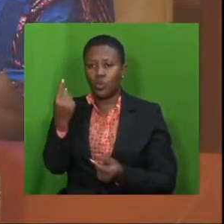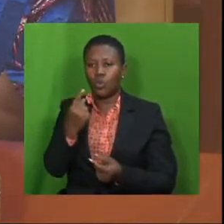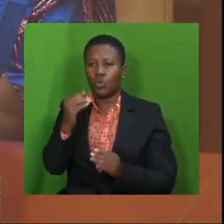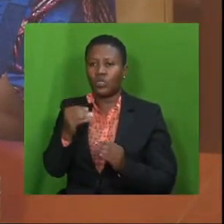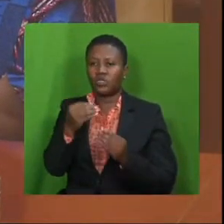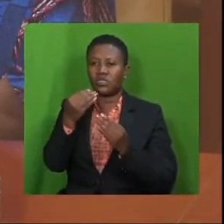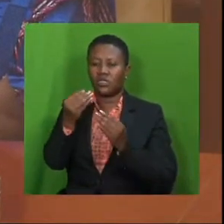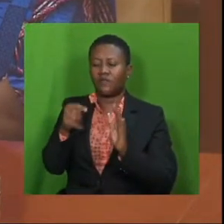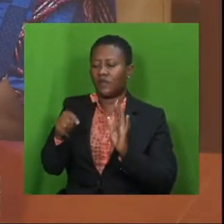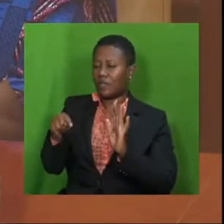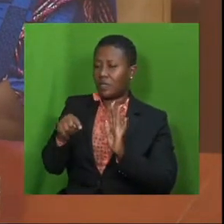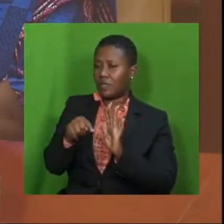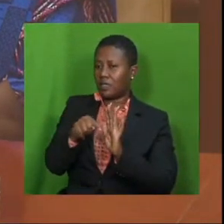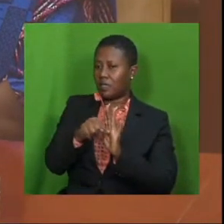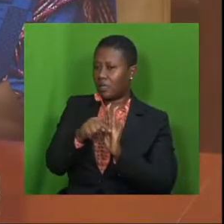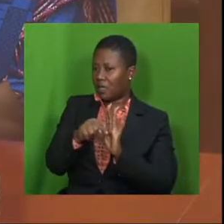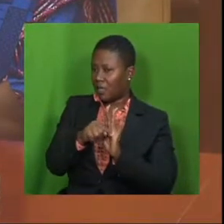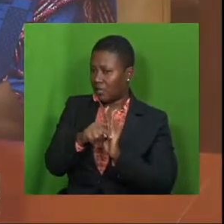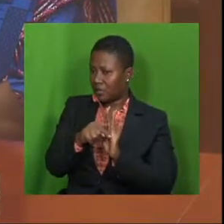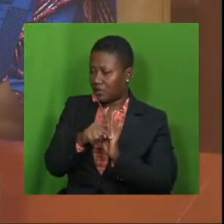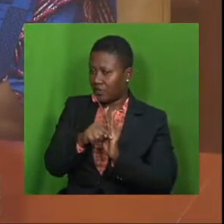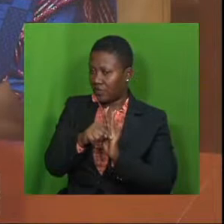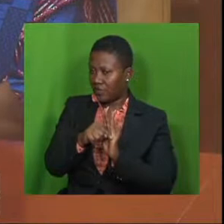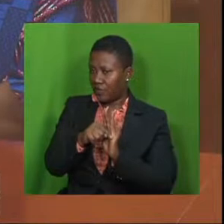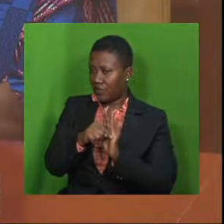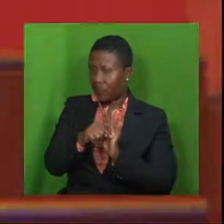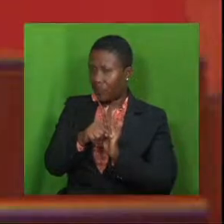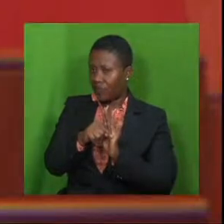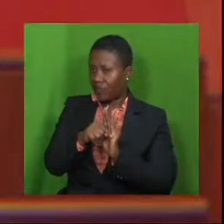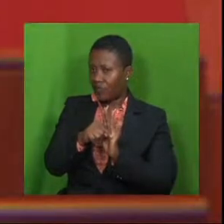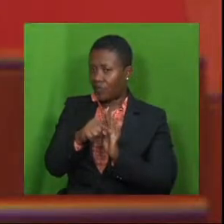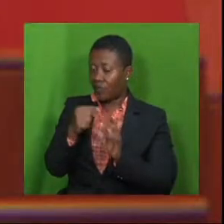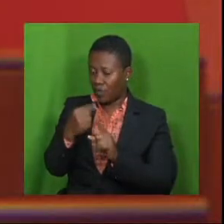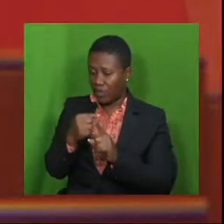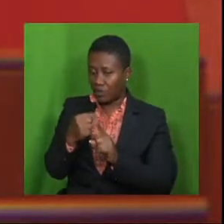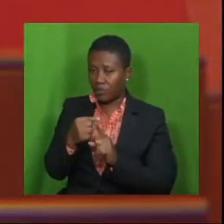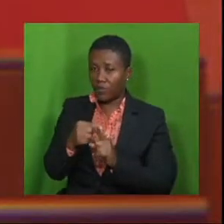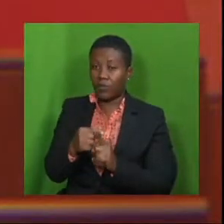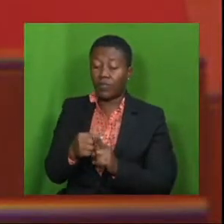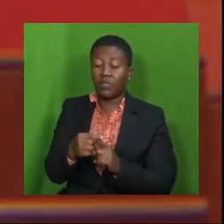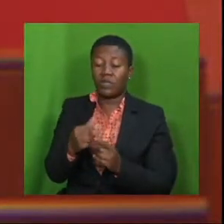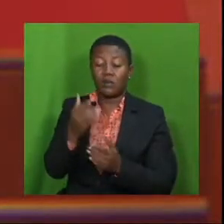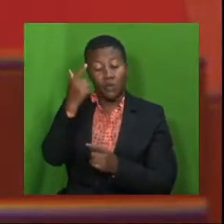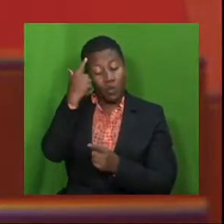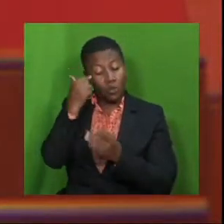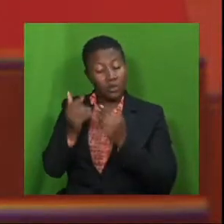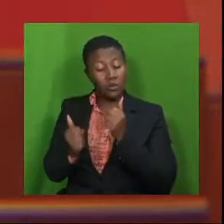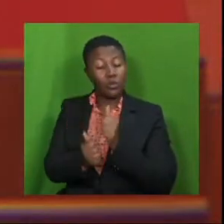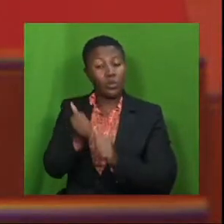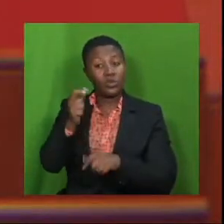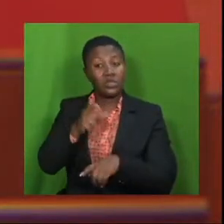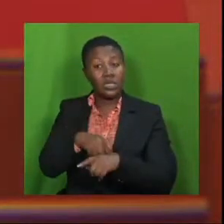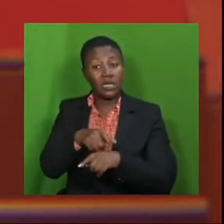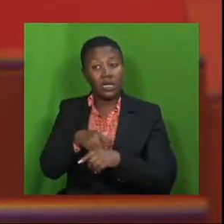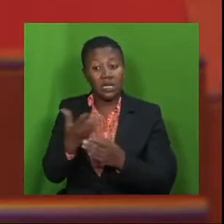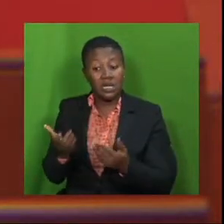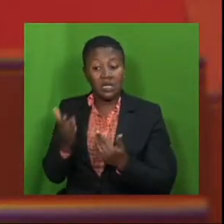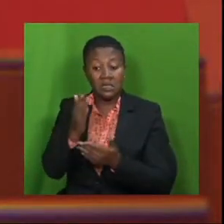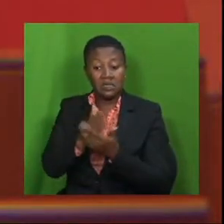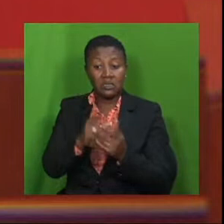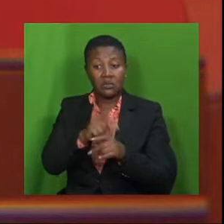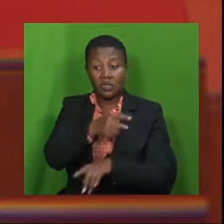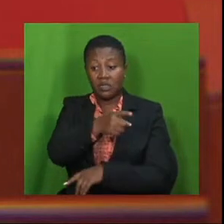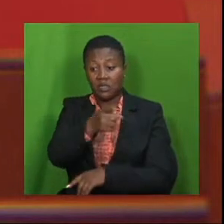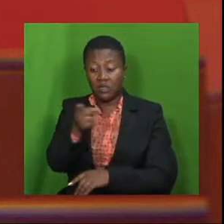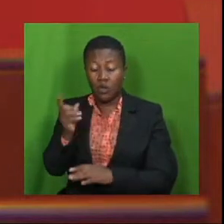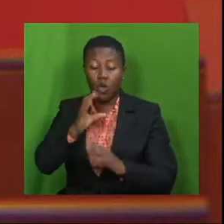Once I was reading, you were either in the conversation or you were in Alice in Wonderland.